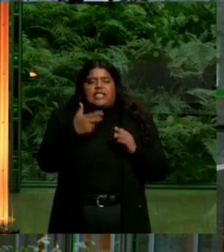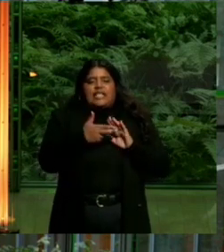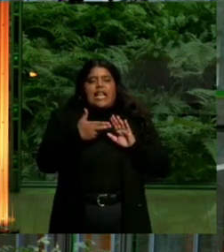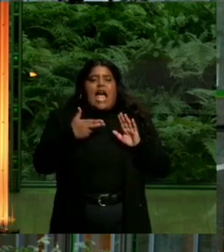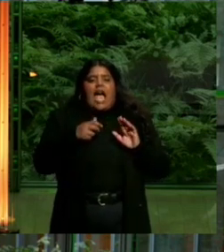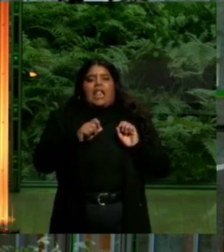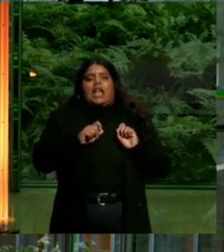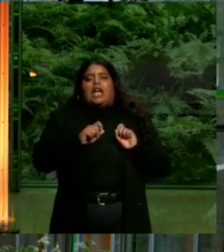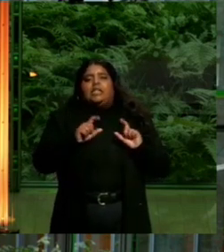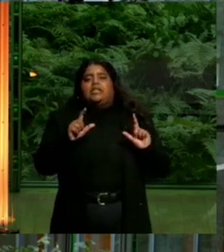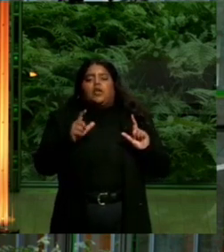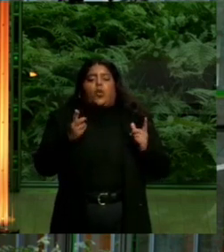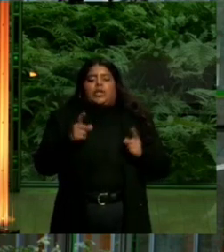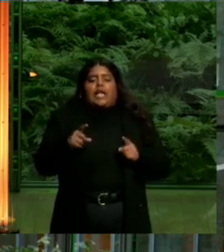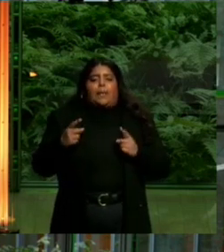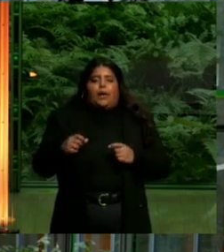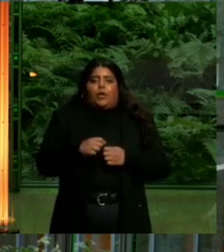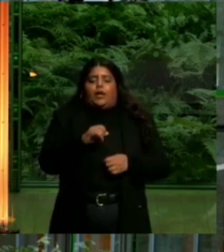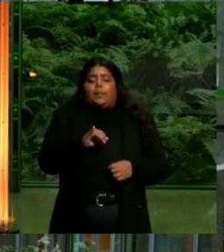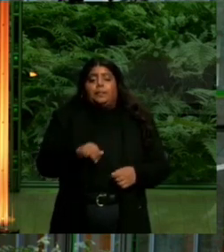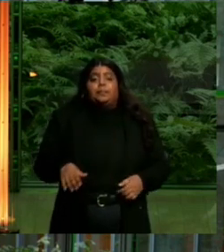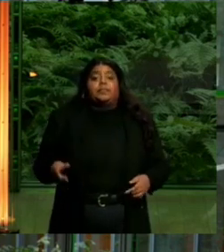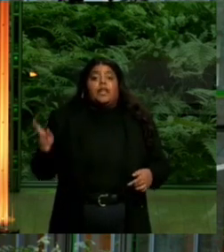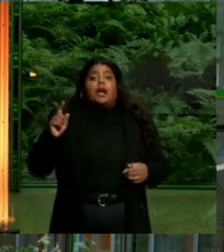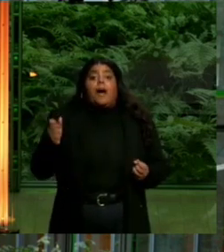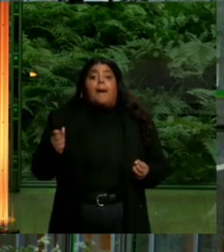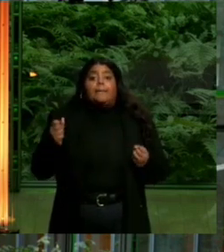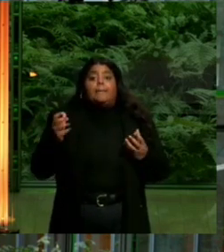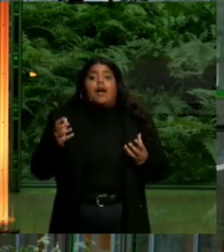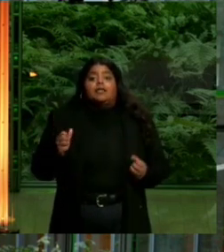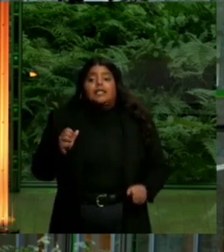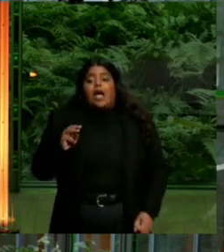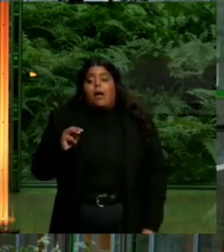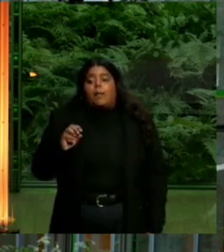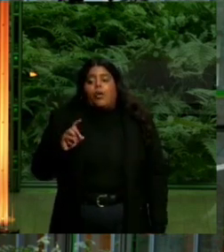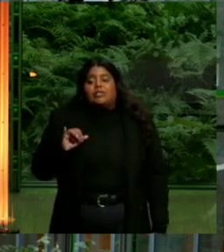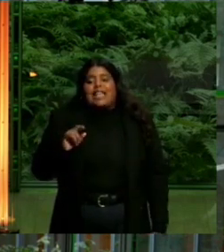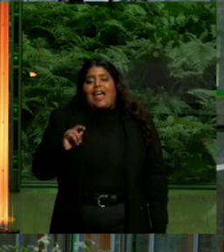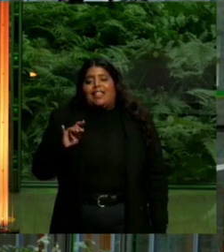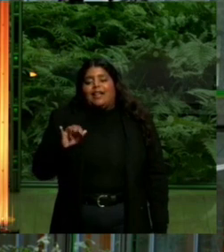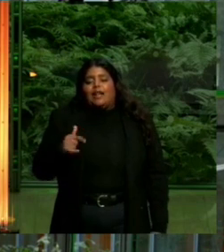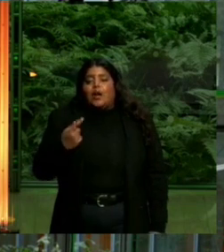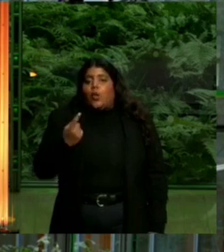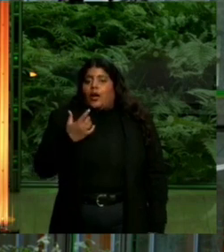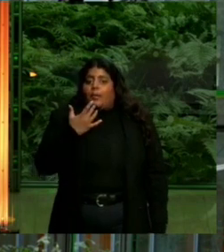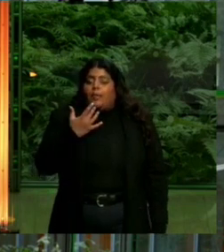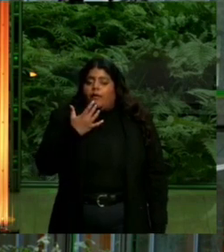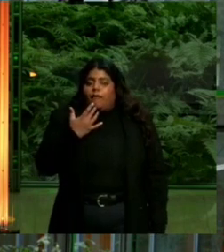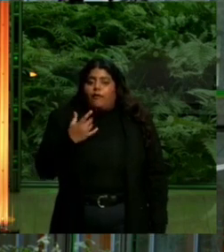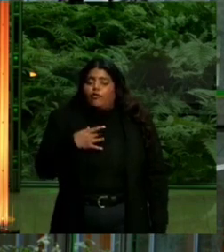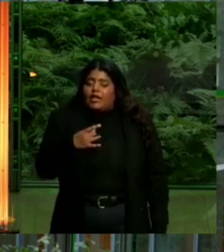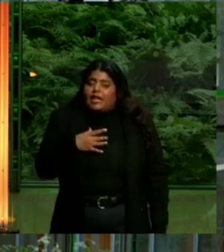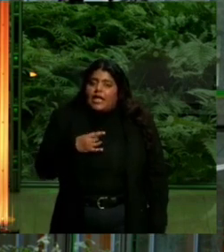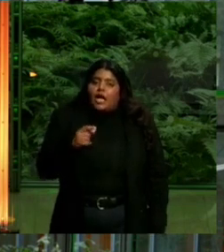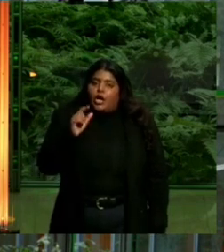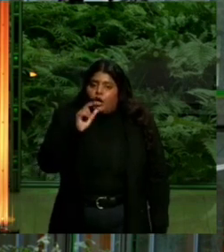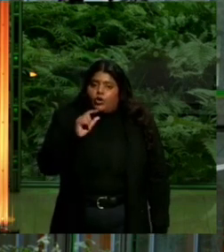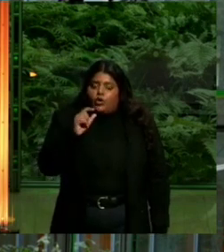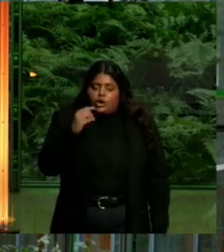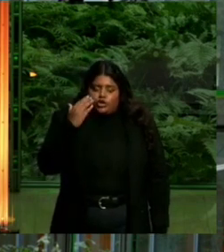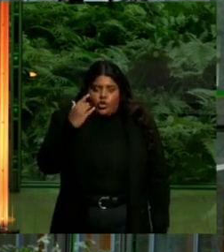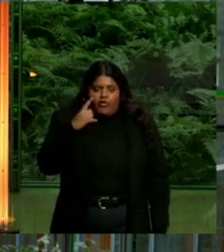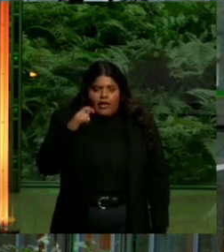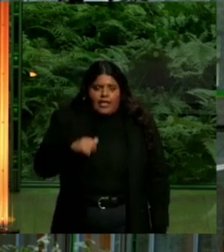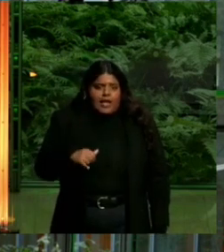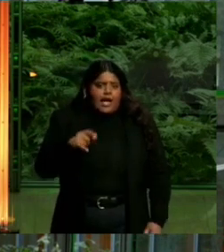what's happening. And then multimodality is starting to take off. The one I really like is Google's Notebook LM